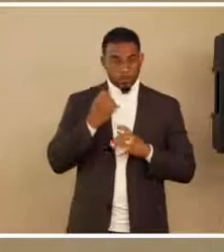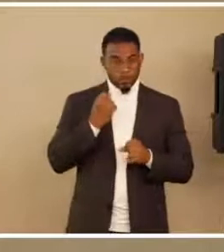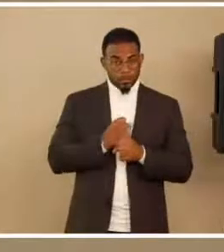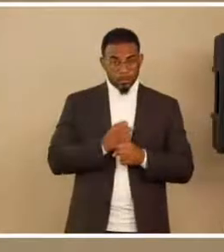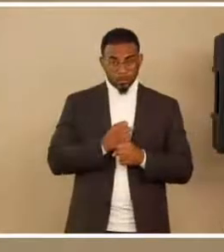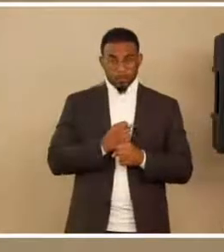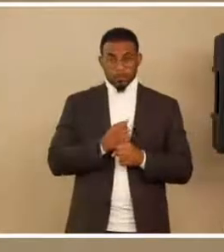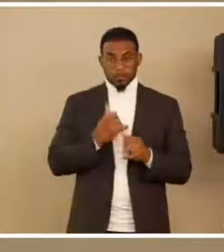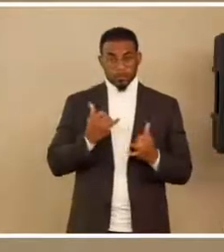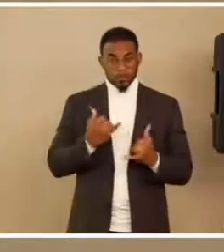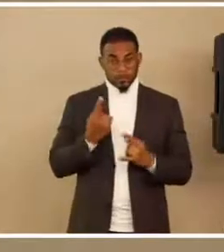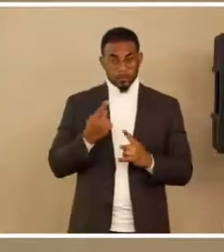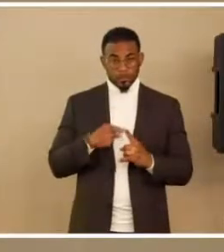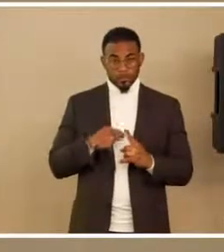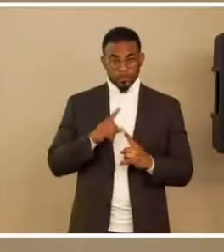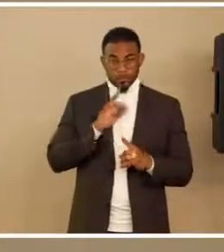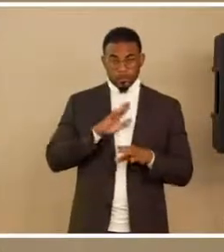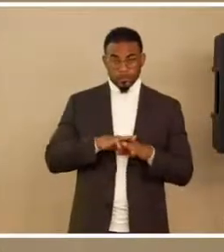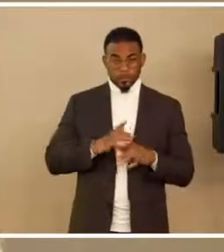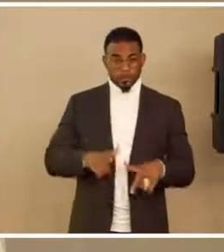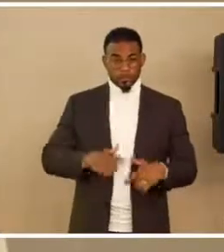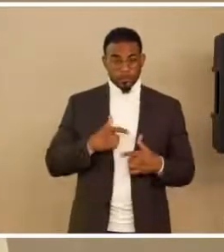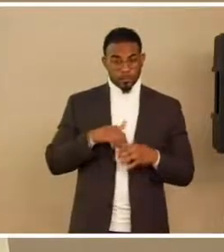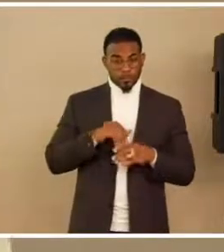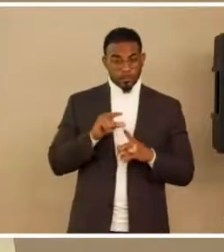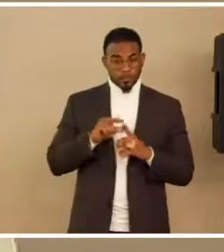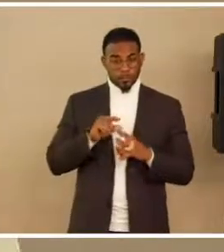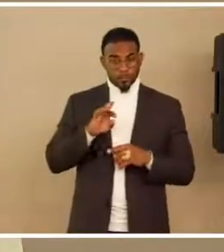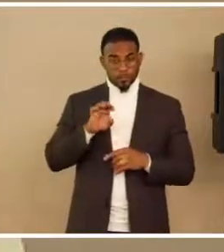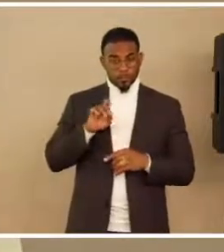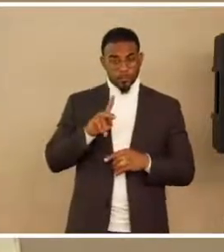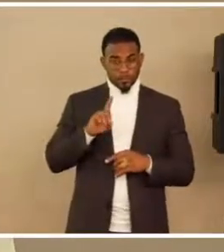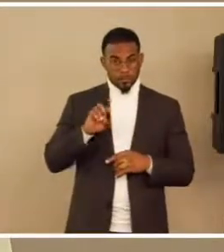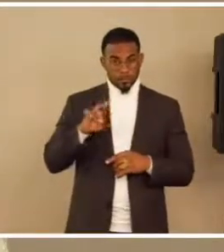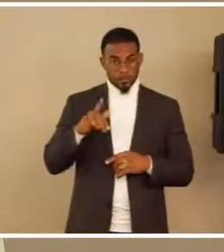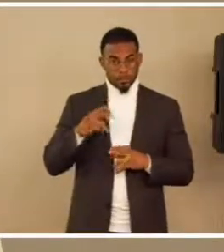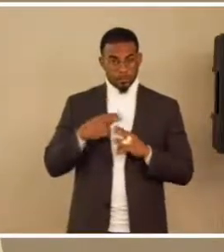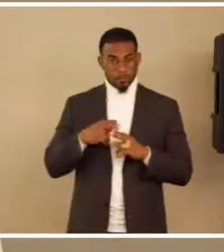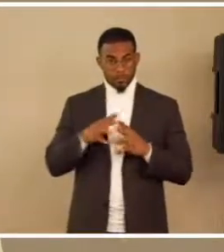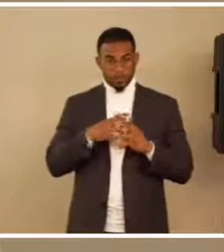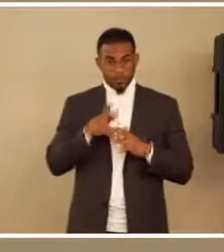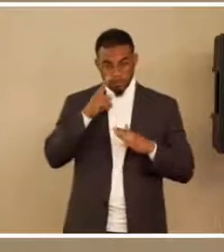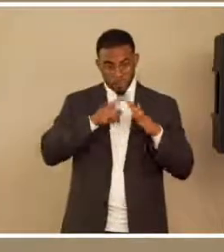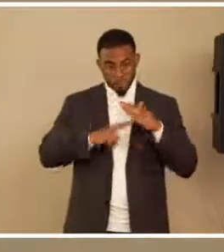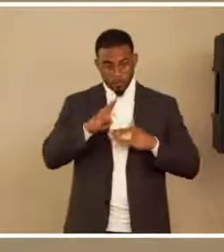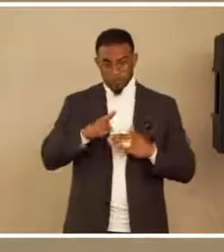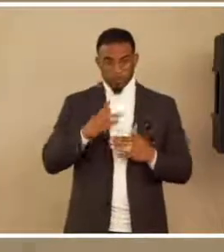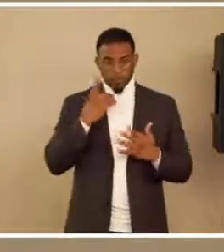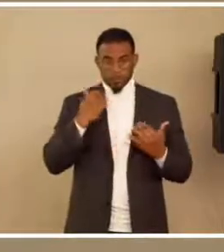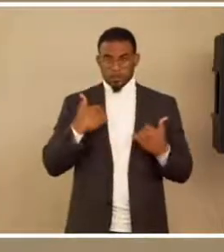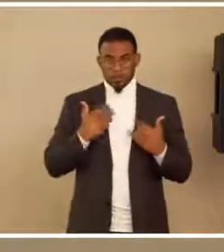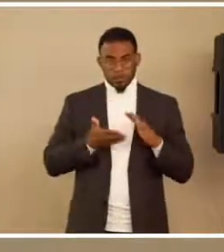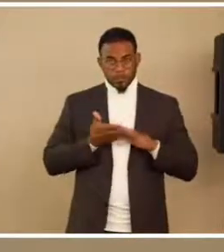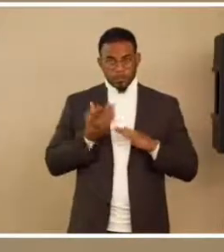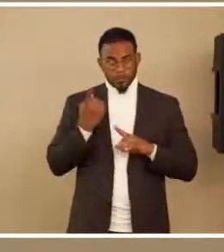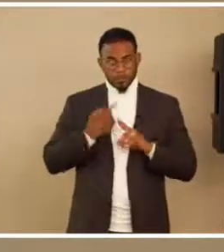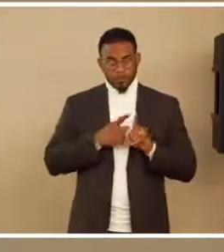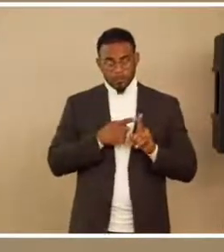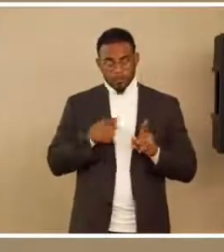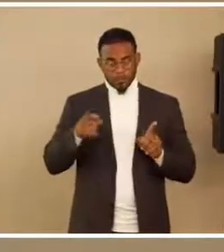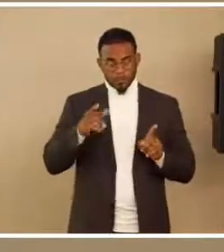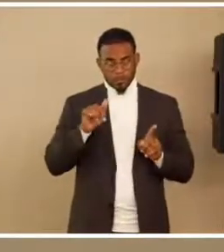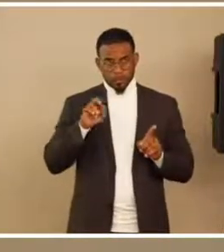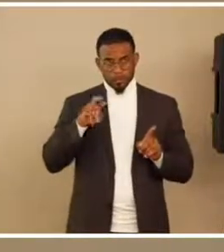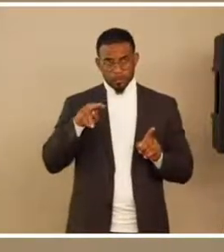years. And this one is on the life and in the words of Frederick Douglass. It's called American Prophet. It just had a run a month long